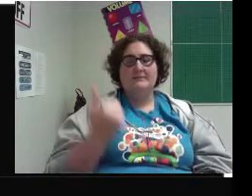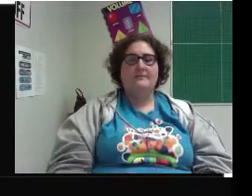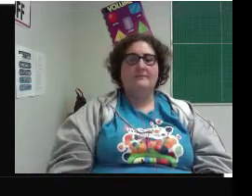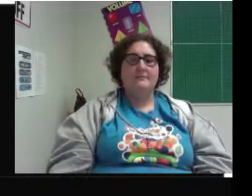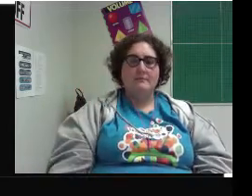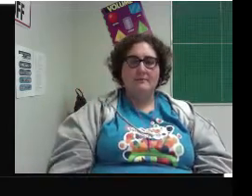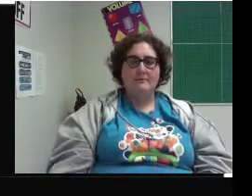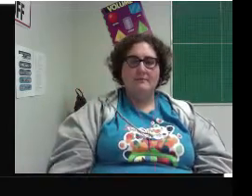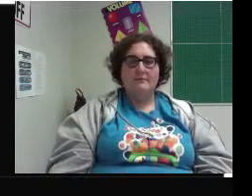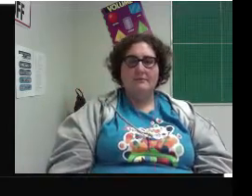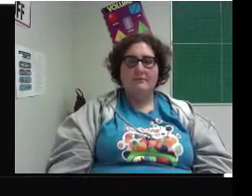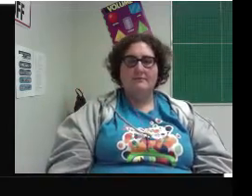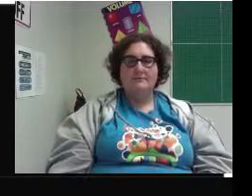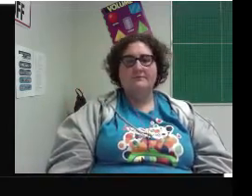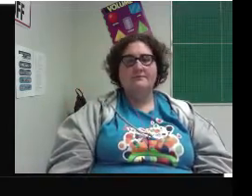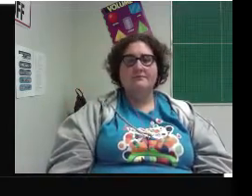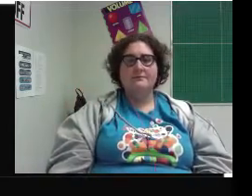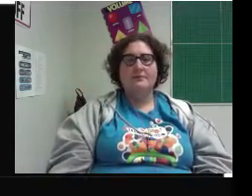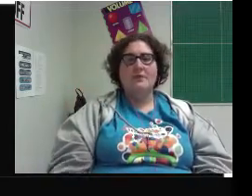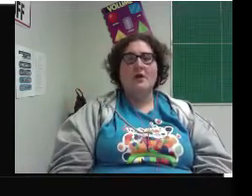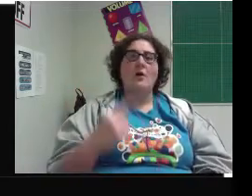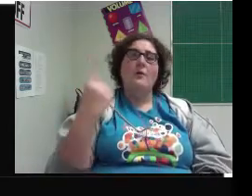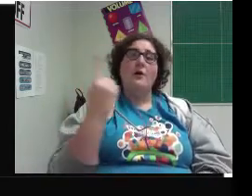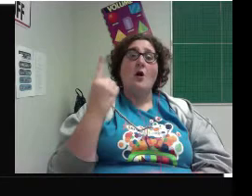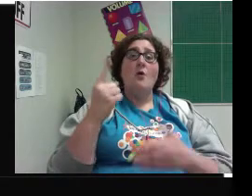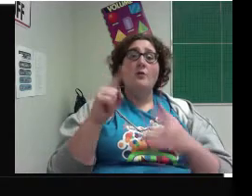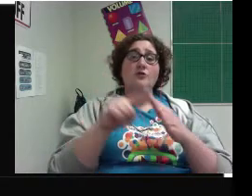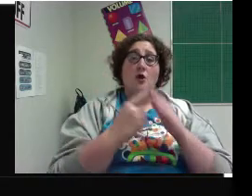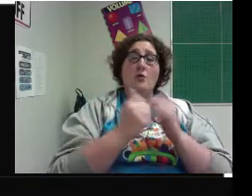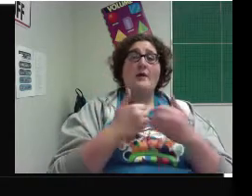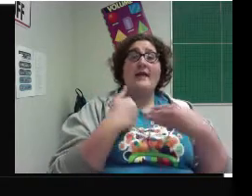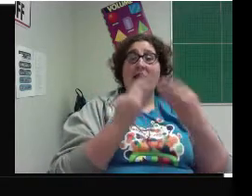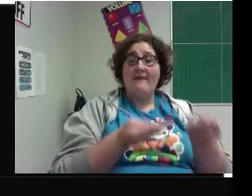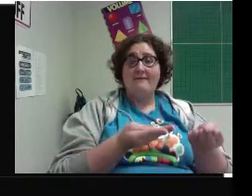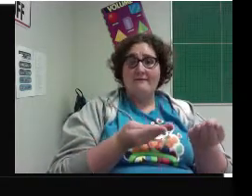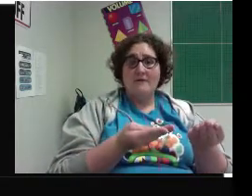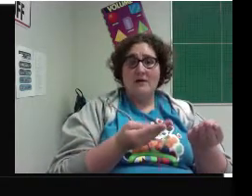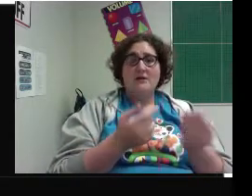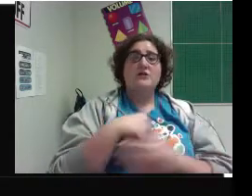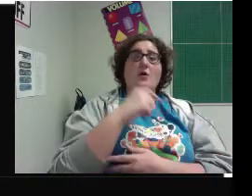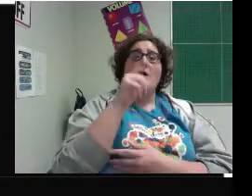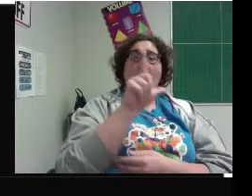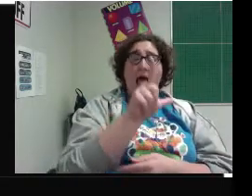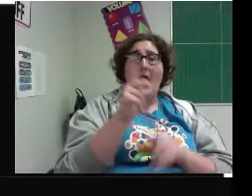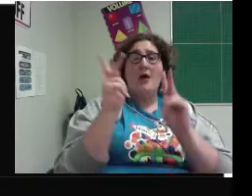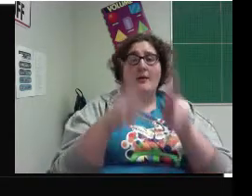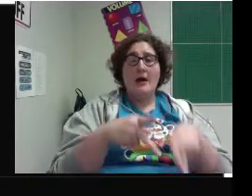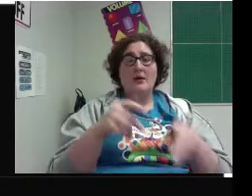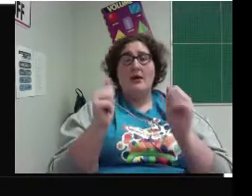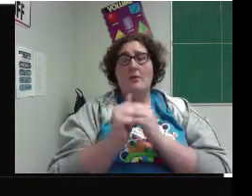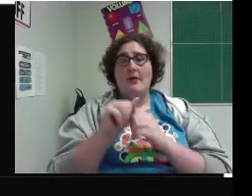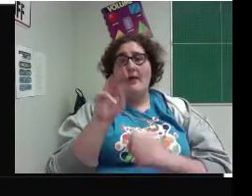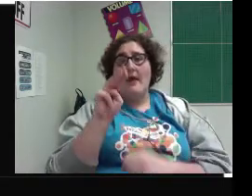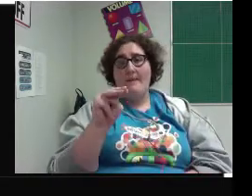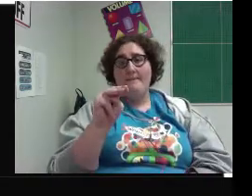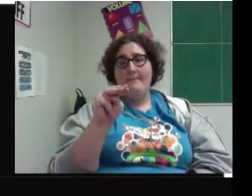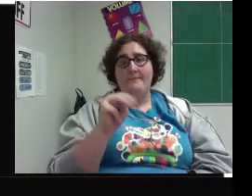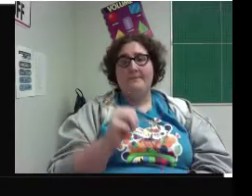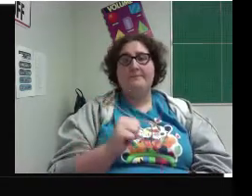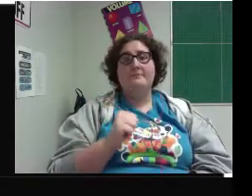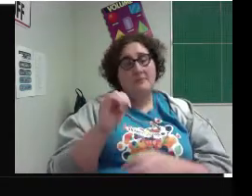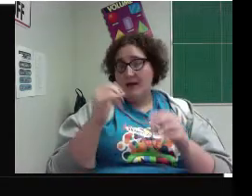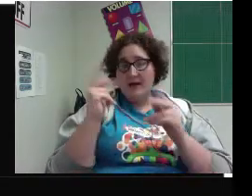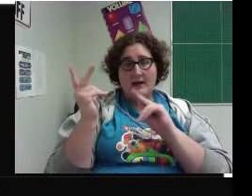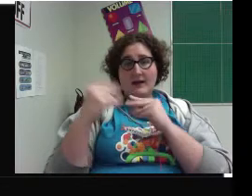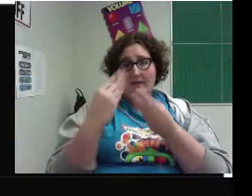reasons. We always start off with our given, so I'm going to say that L is parallel to M. That